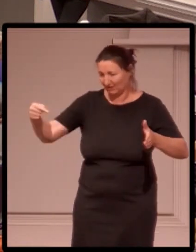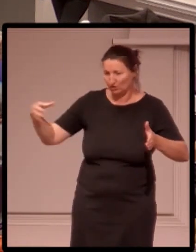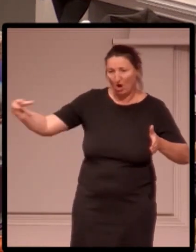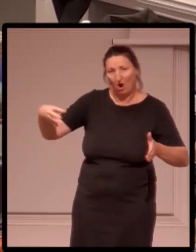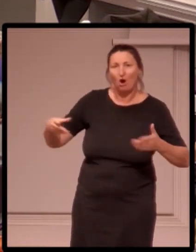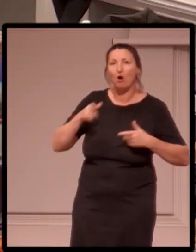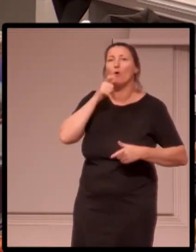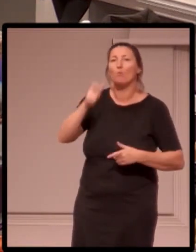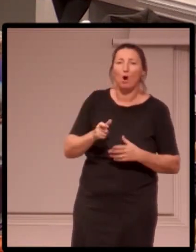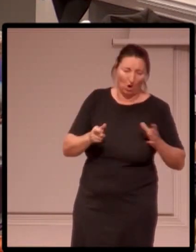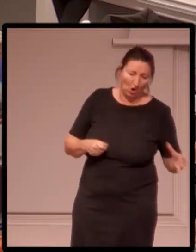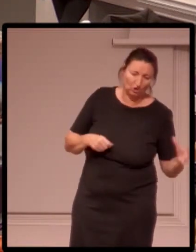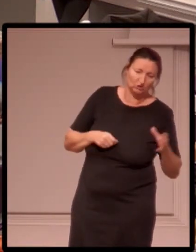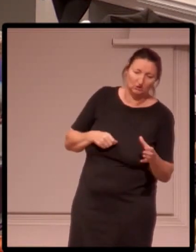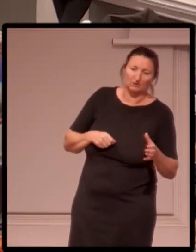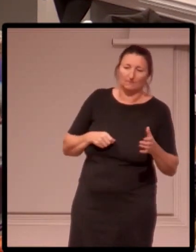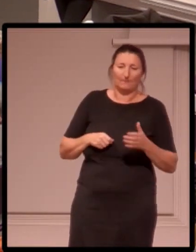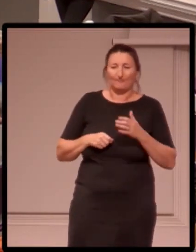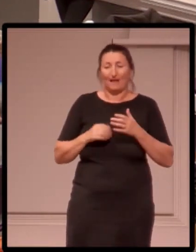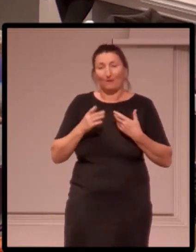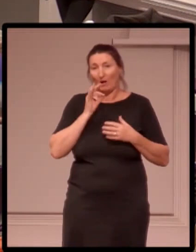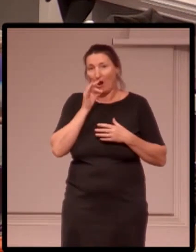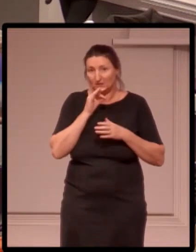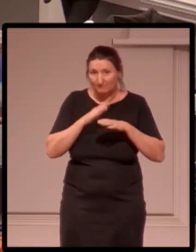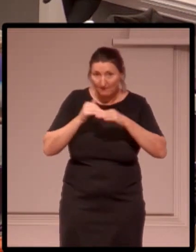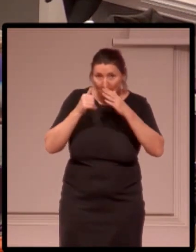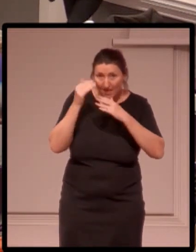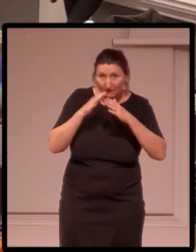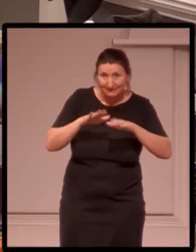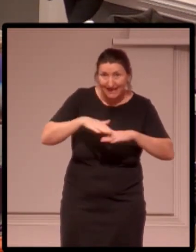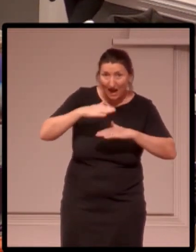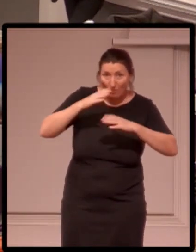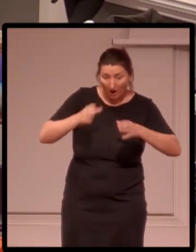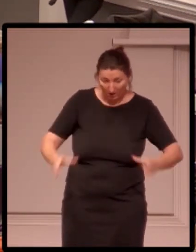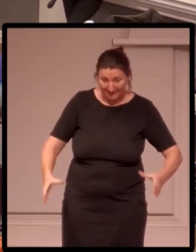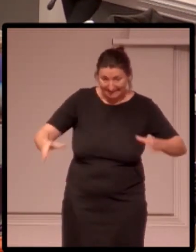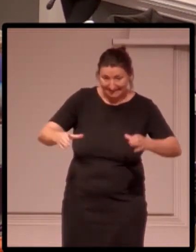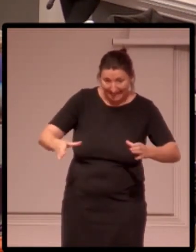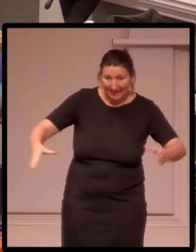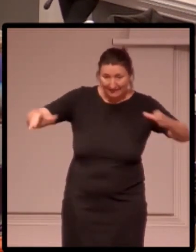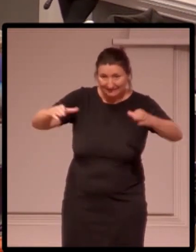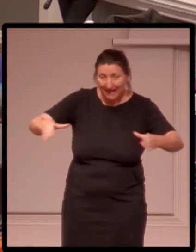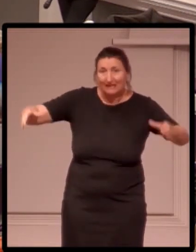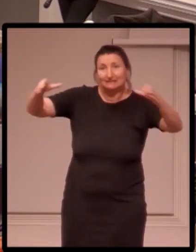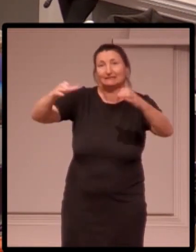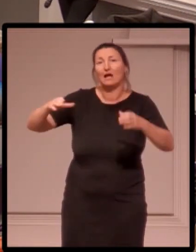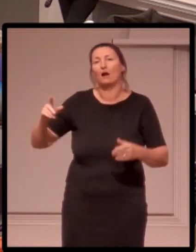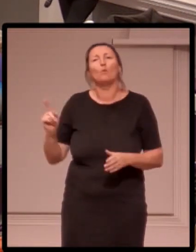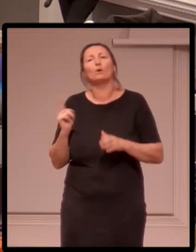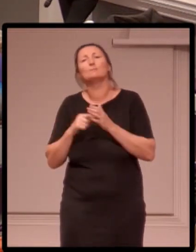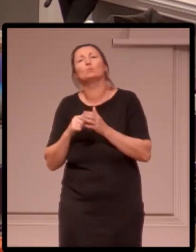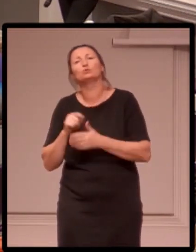build up their kind of like box tower of things which are important to them when they maybe go to child